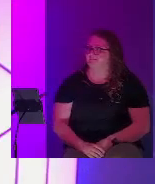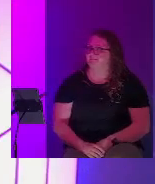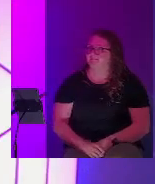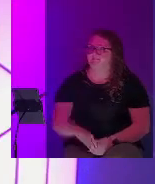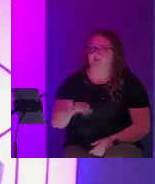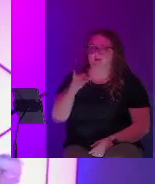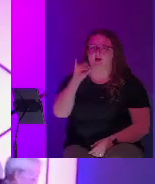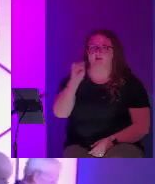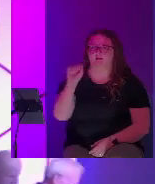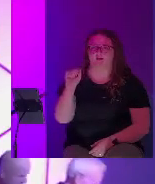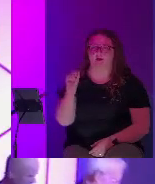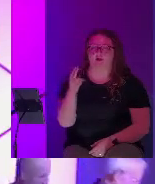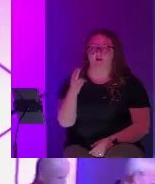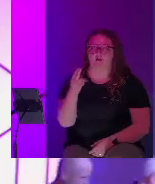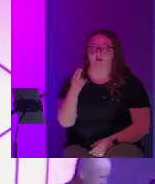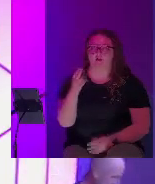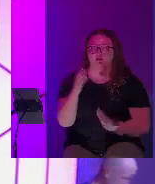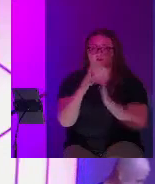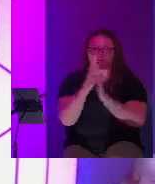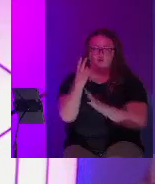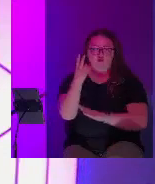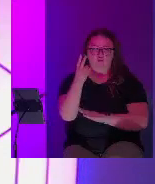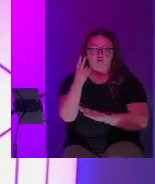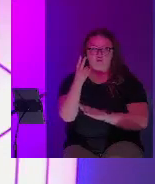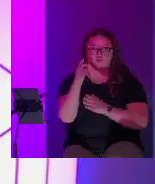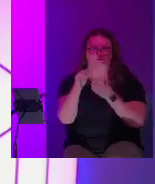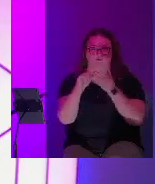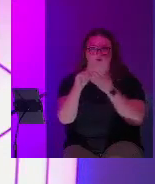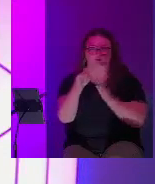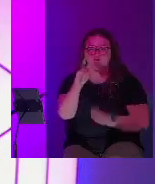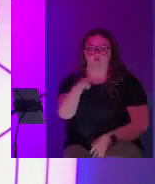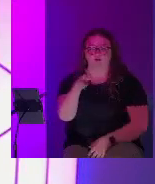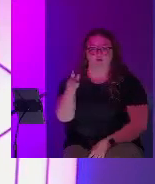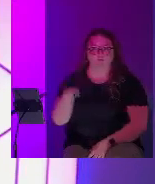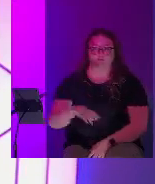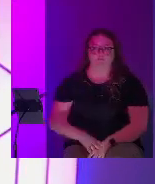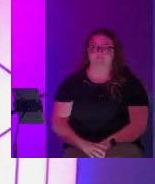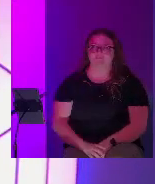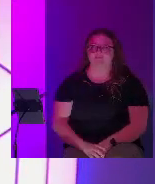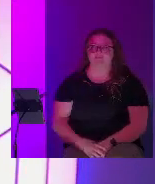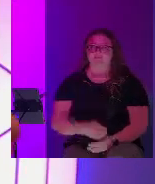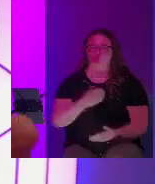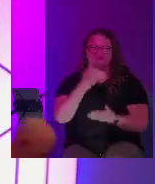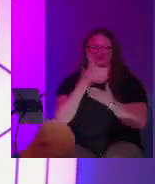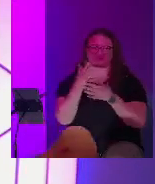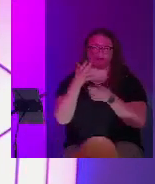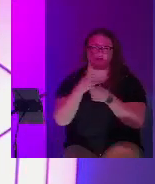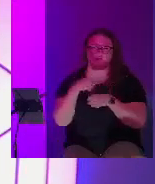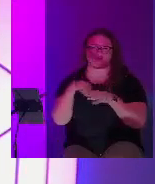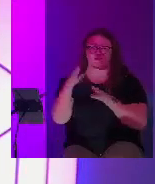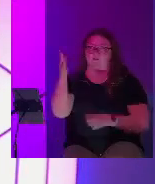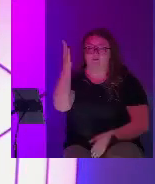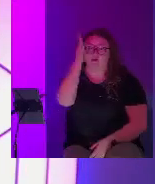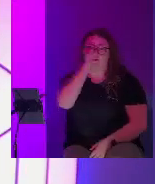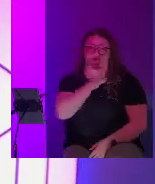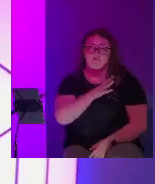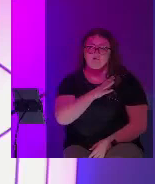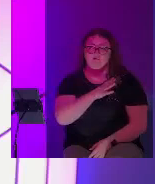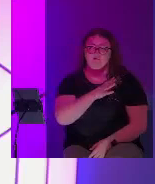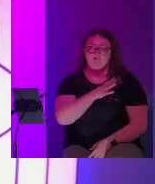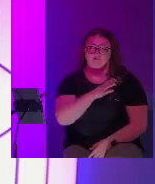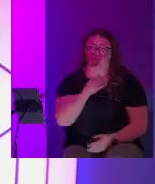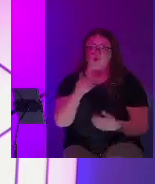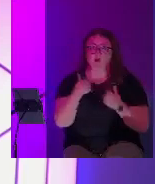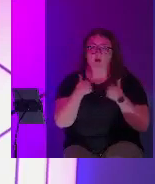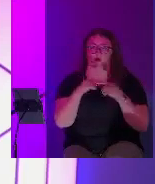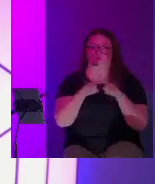Isaiah chapter 2, verse 22. Stop trusting in man who has but a